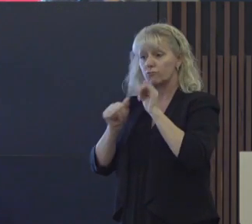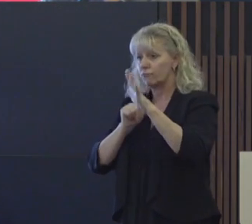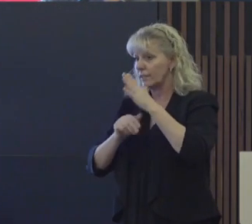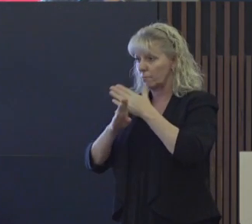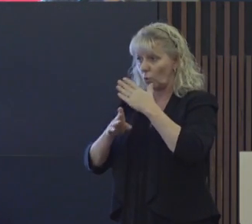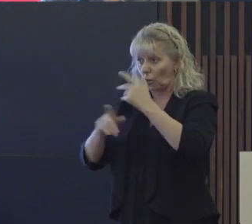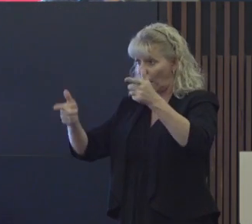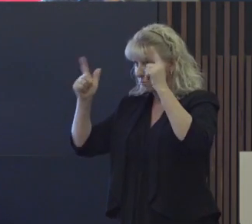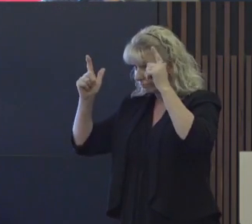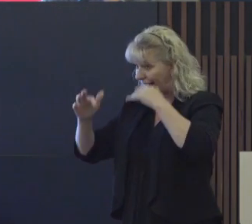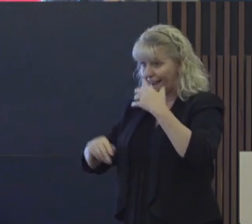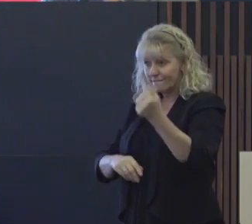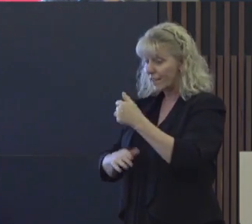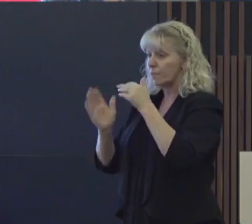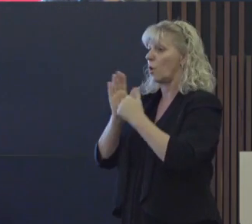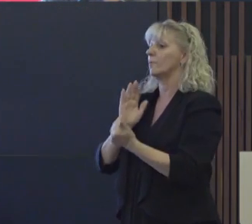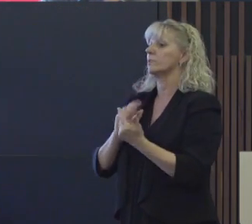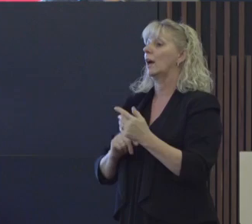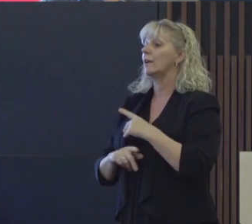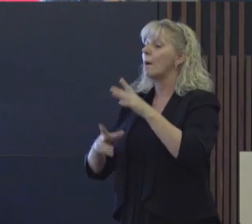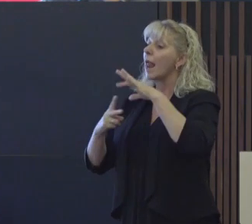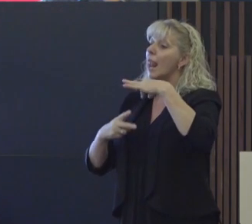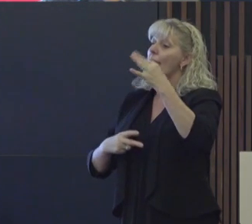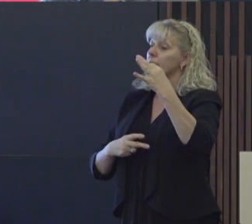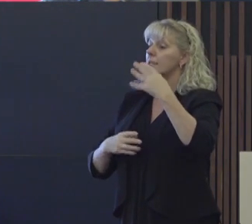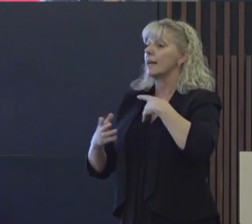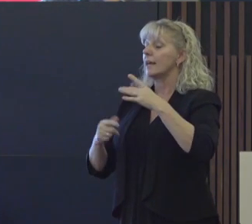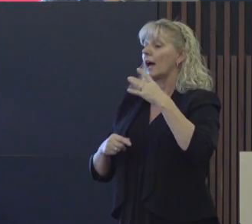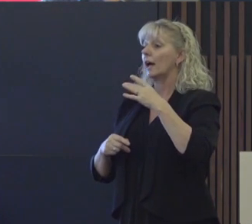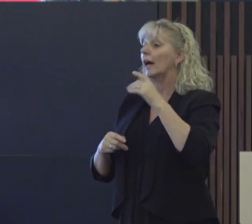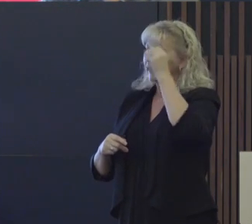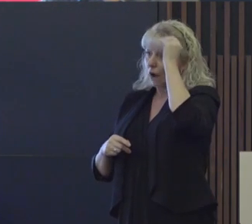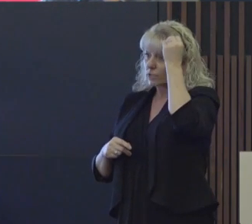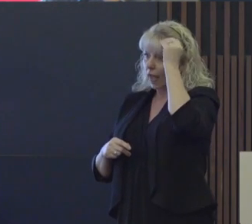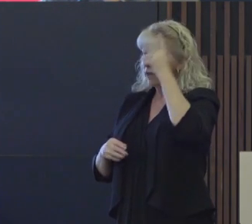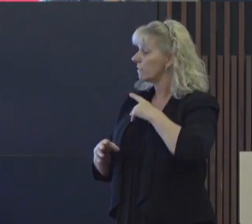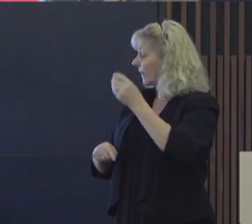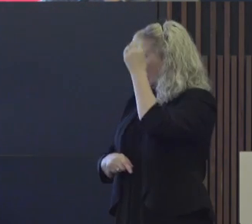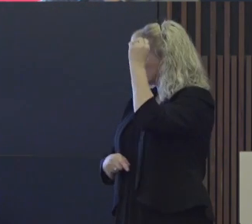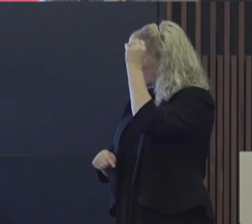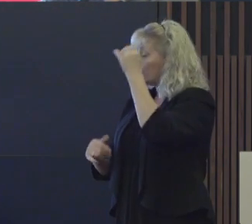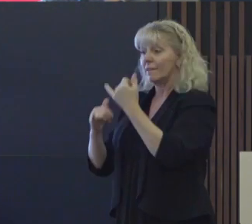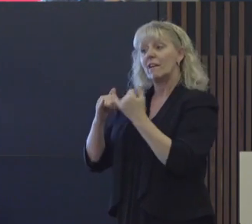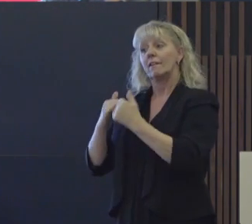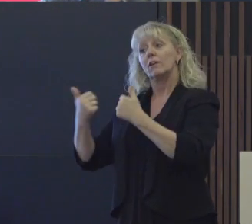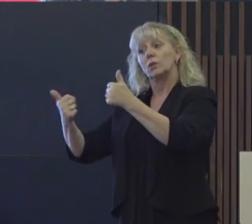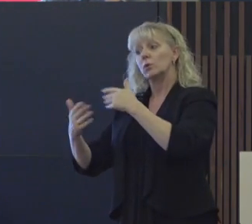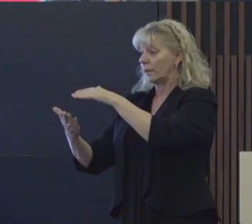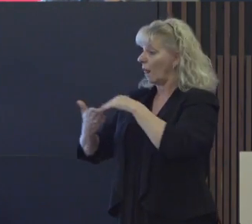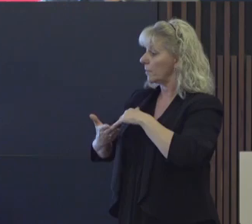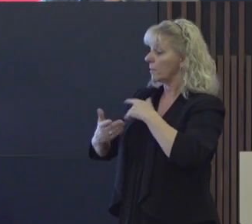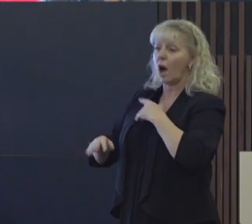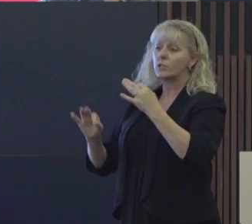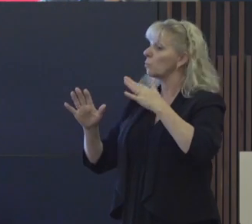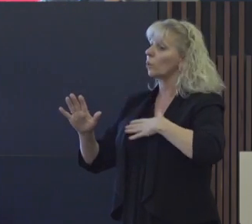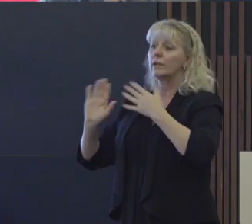might say, fantastic employer. And I've been elected as a councillor, and I've got to say the council have been really good in helping me. So I don't